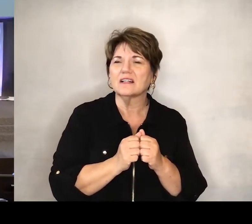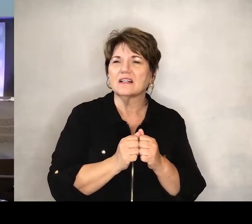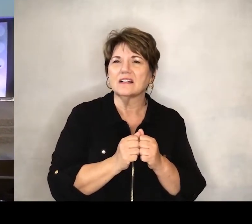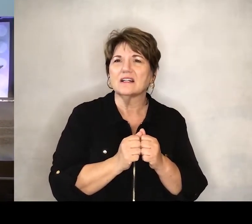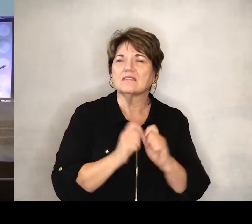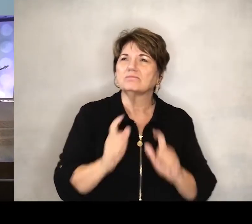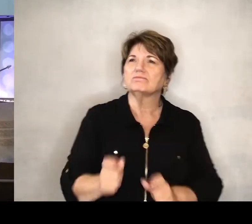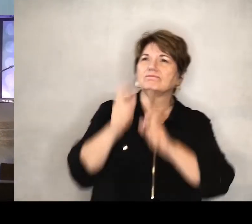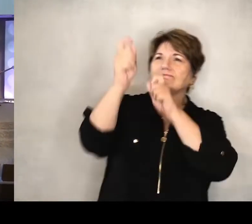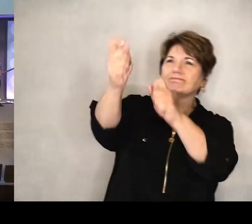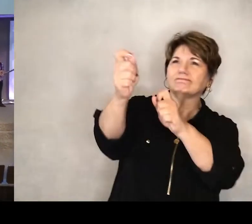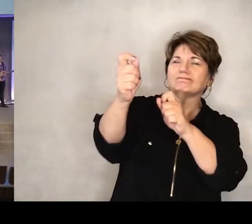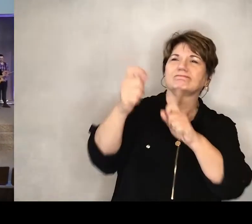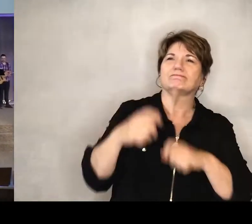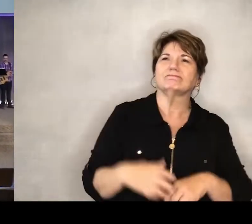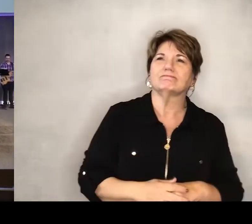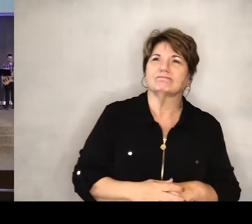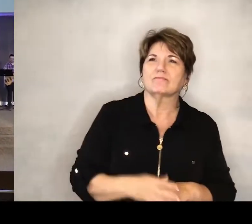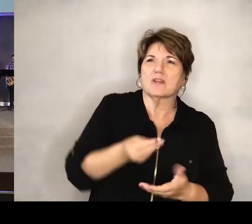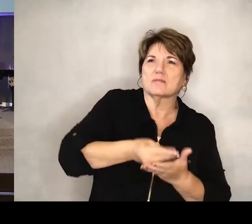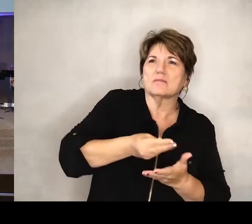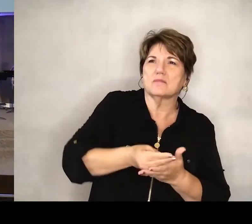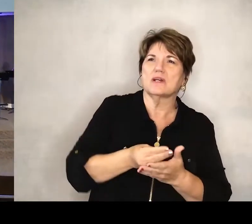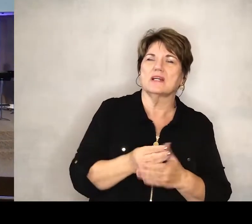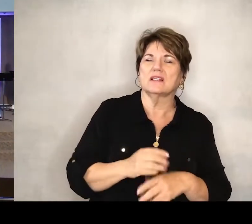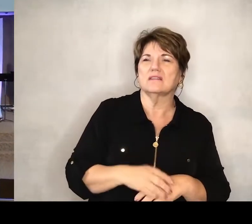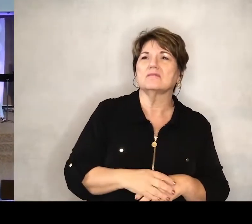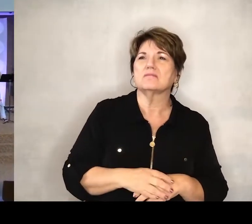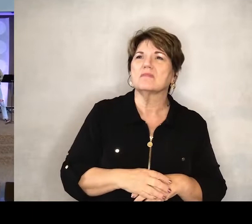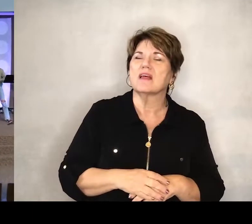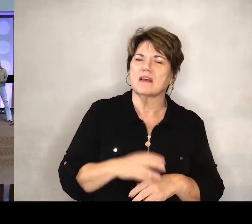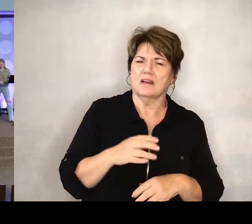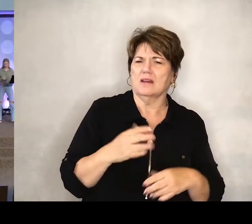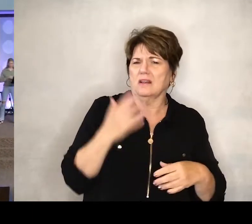our offerings, our tithes to